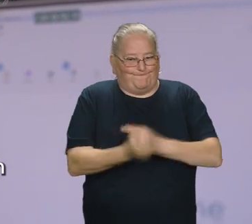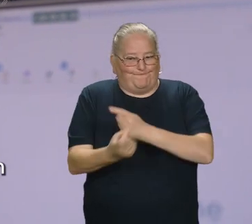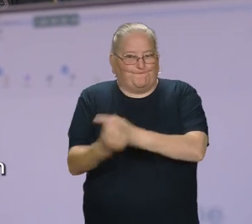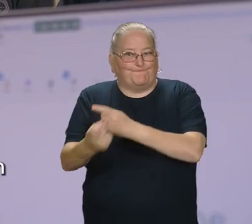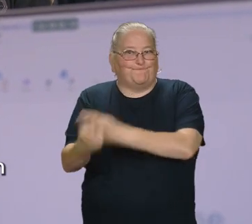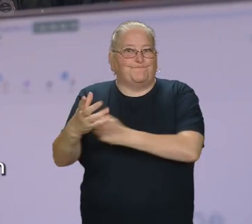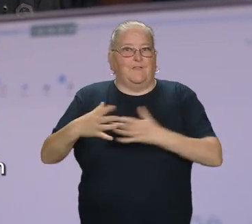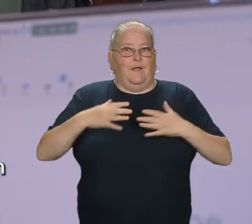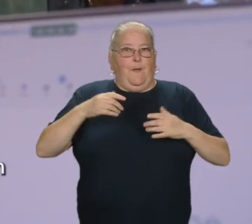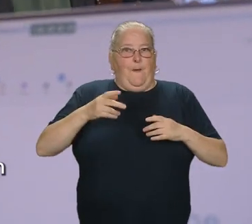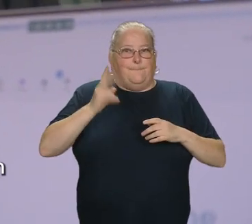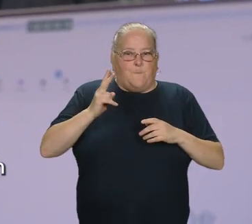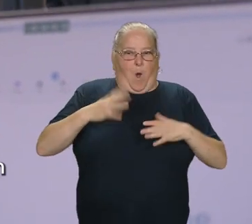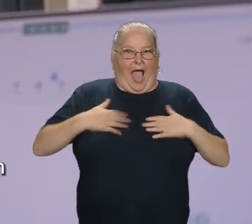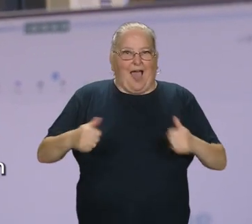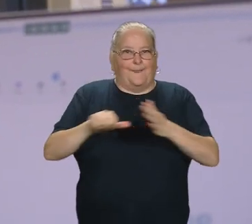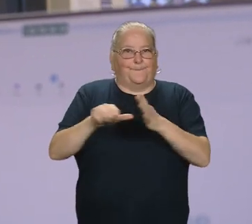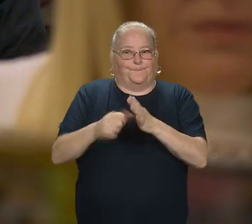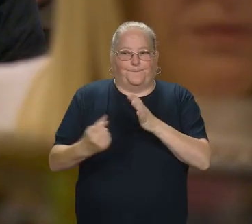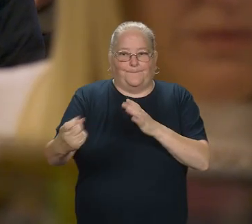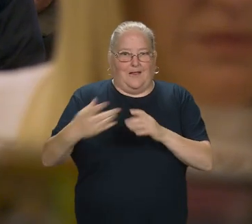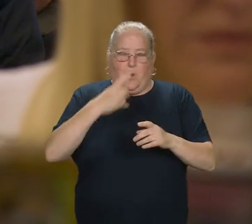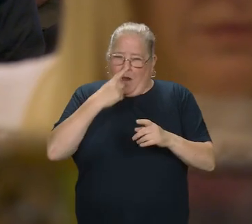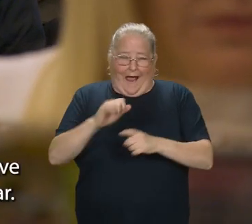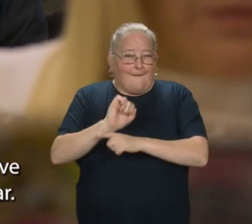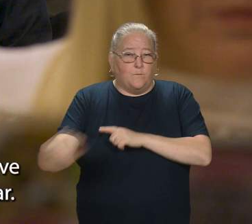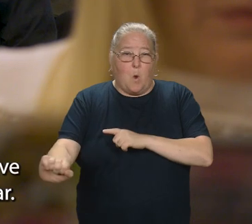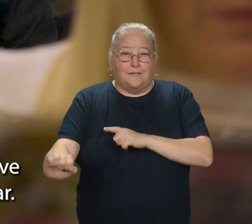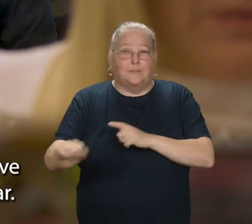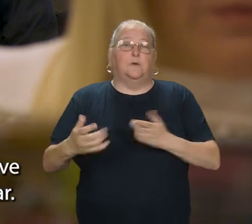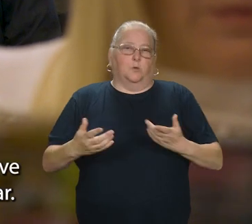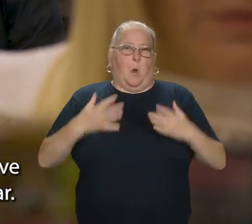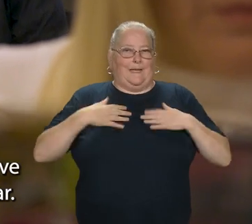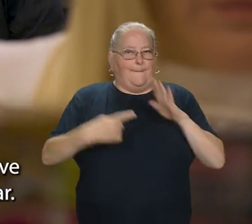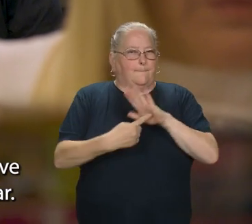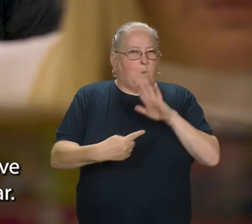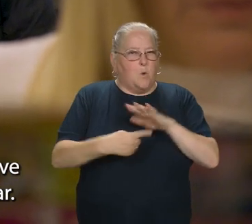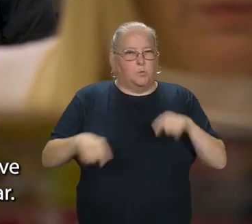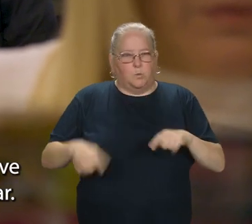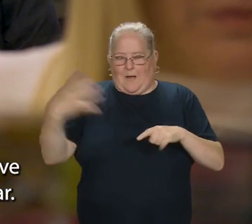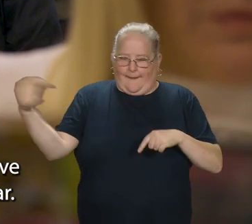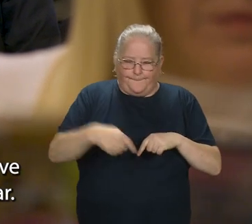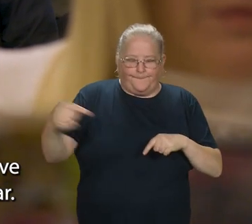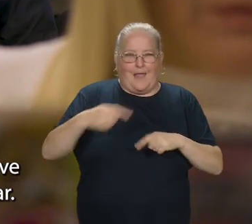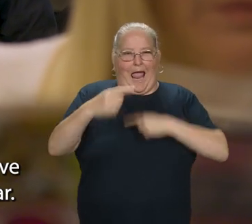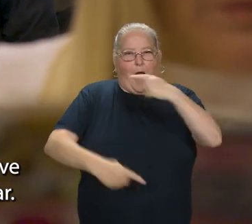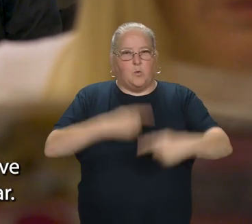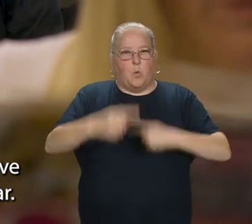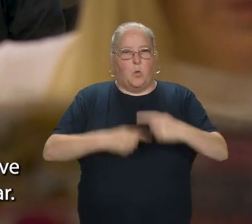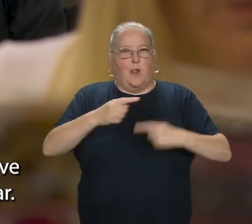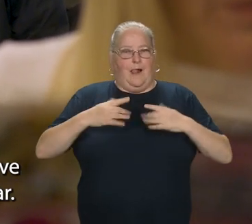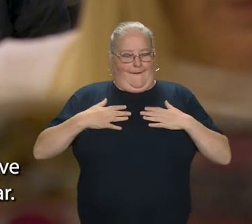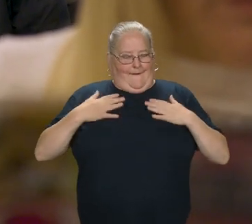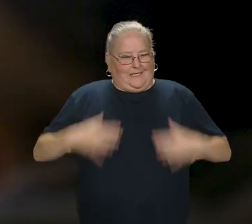avoidable physical health issues than those without one. Therefore, it is so important to make sure you have these physical health